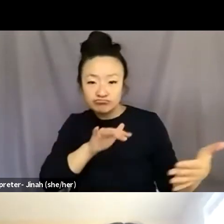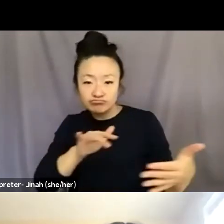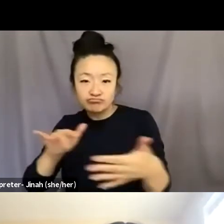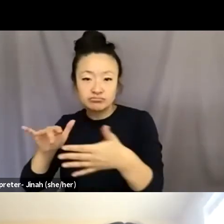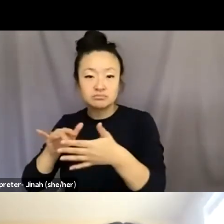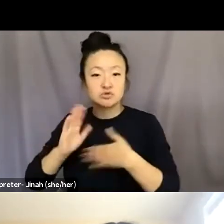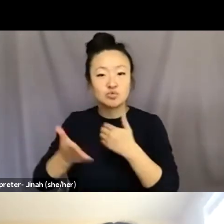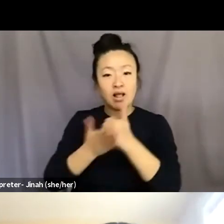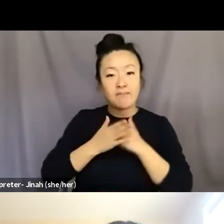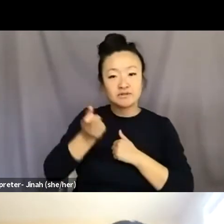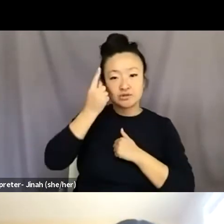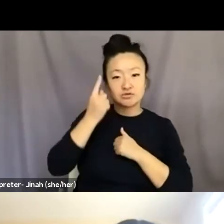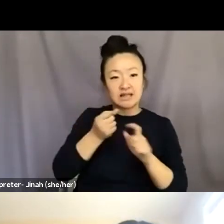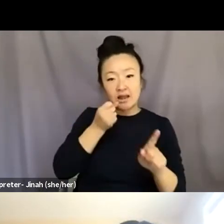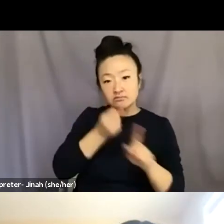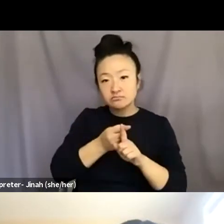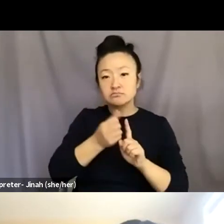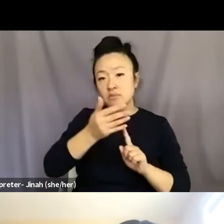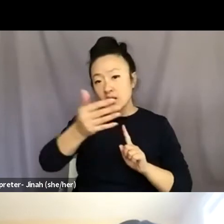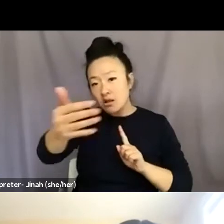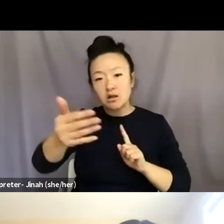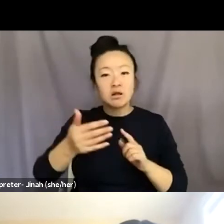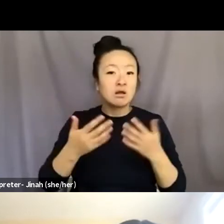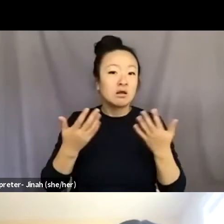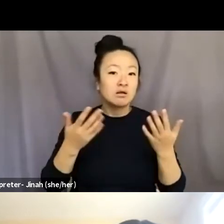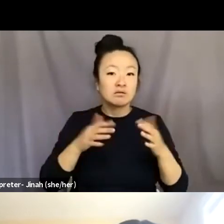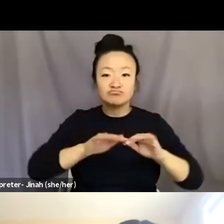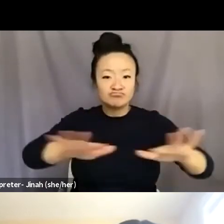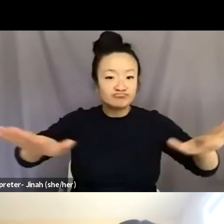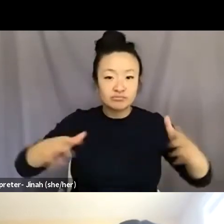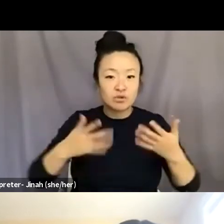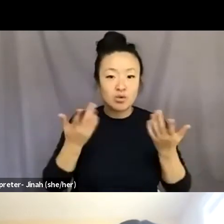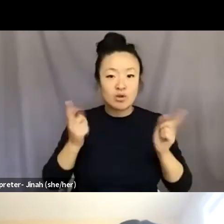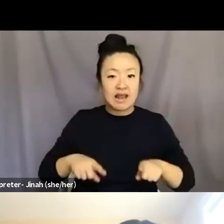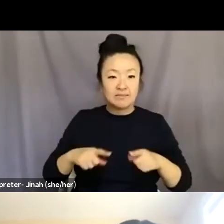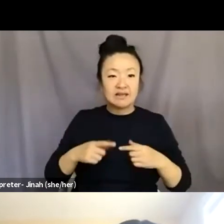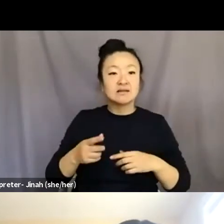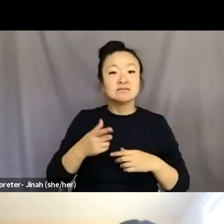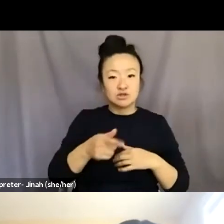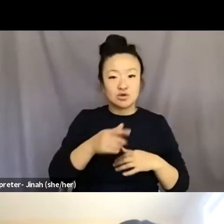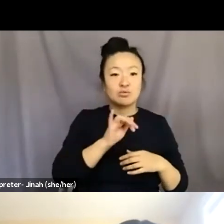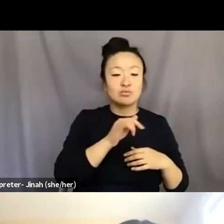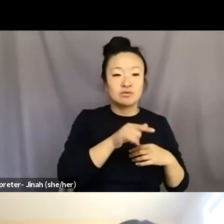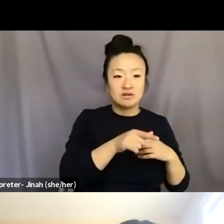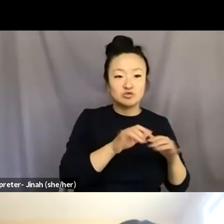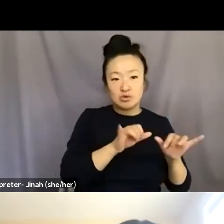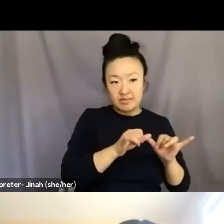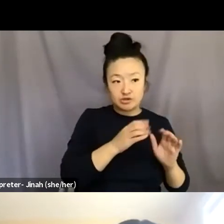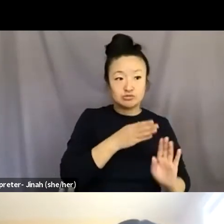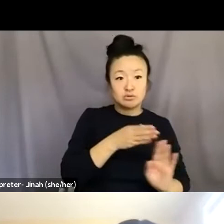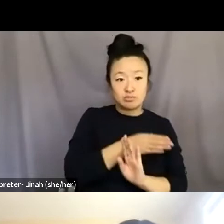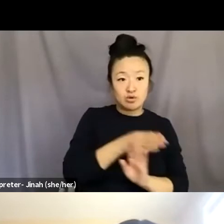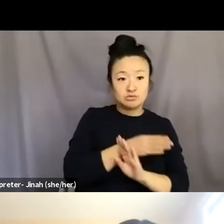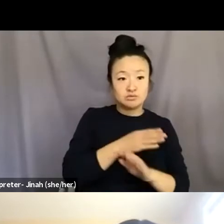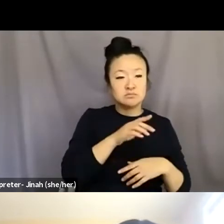all understand the rippling and ongoing effects of what has happened and set a baseline against which we can measure post-pandemic